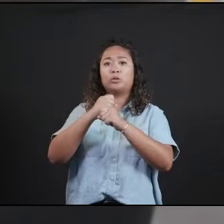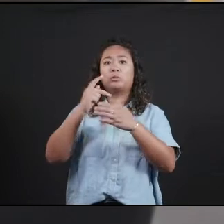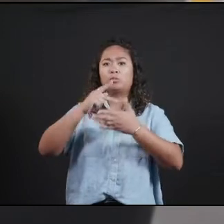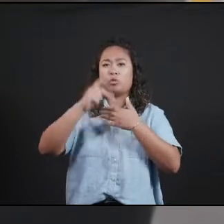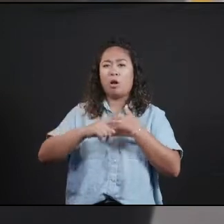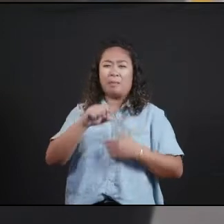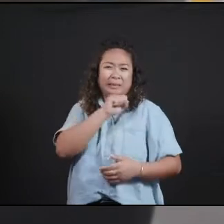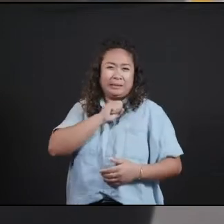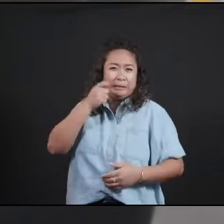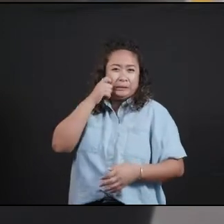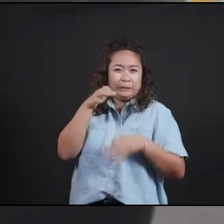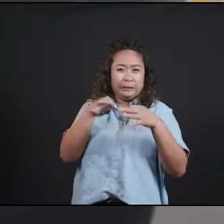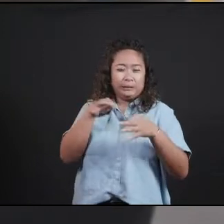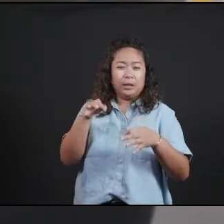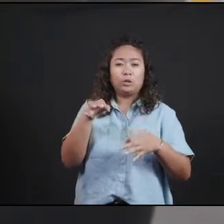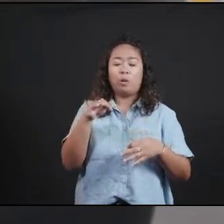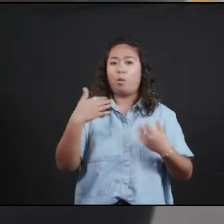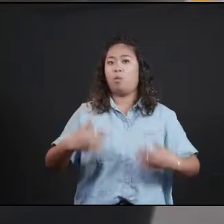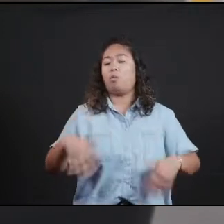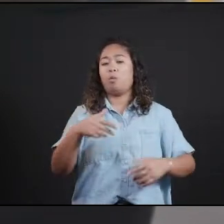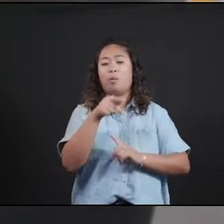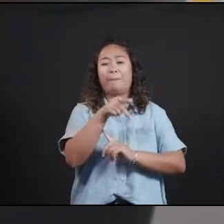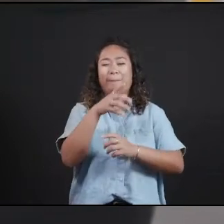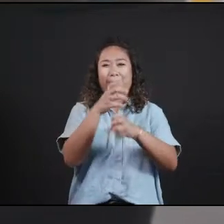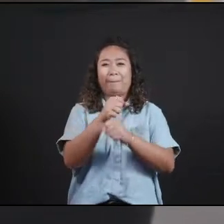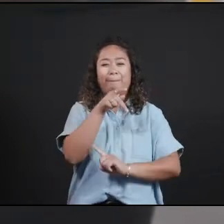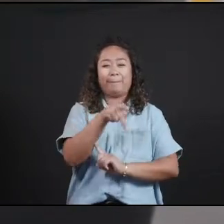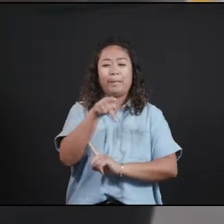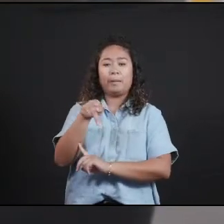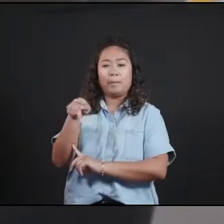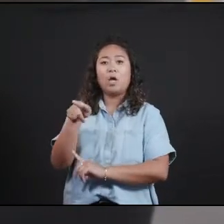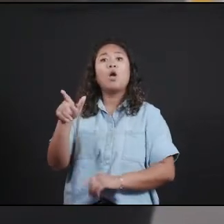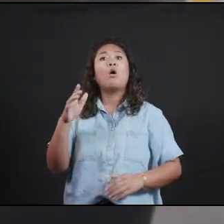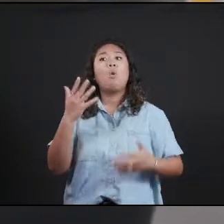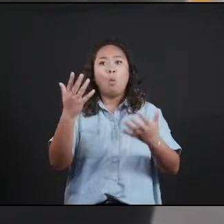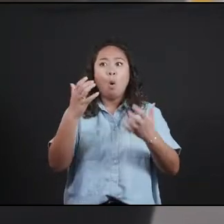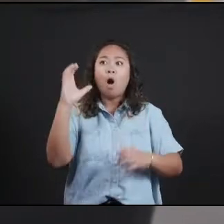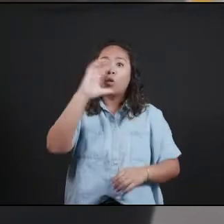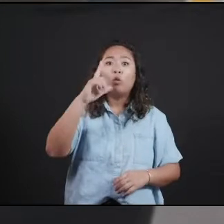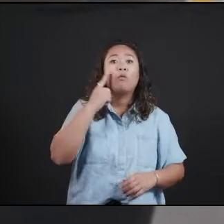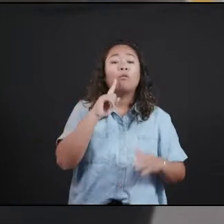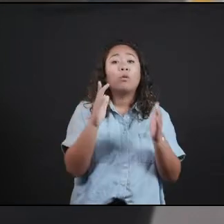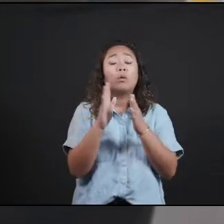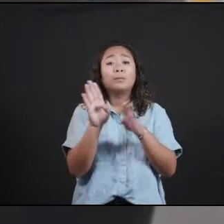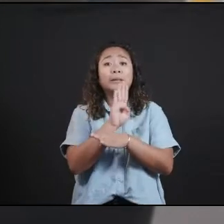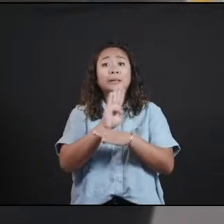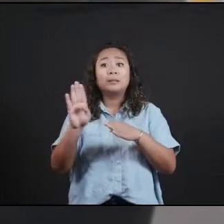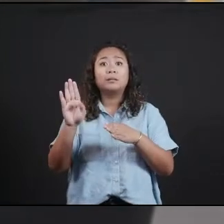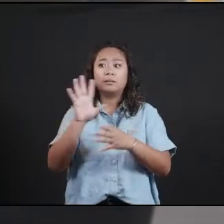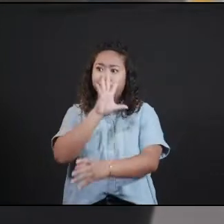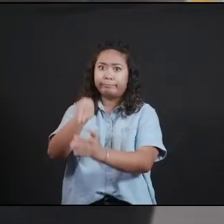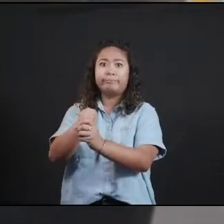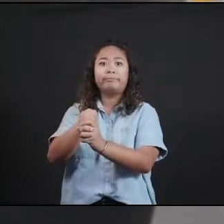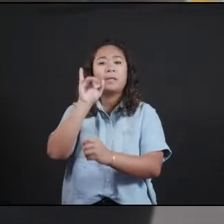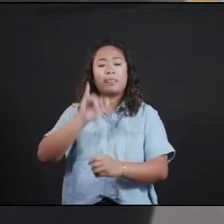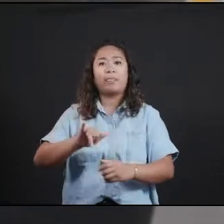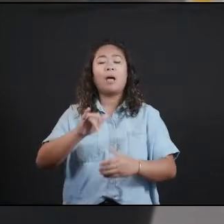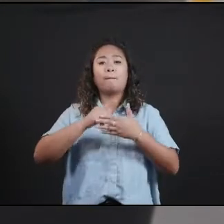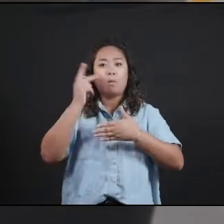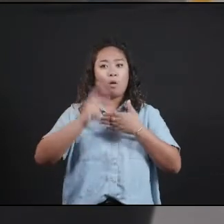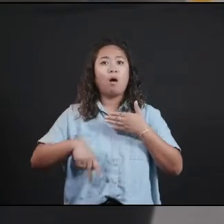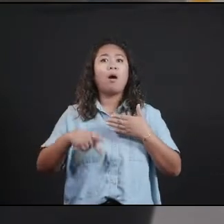of the people of the territory. I ask you to stay home, stay safe, and stay informed.